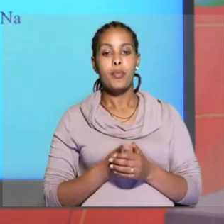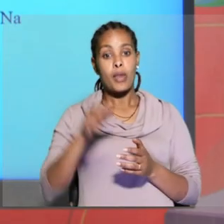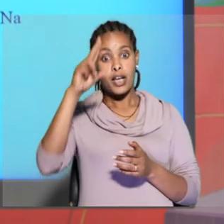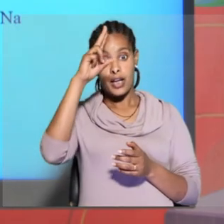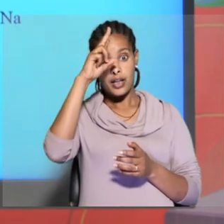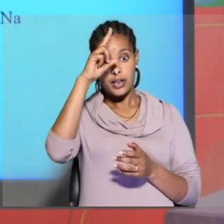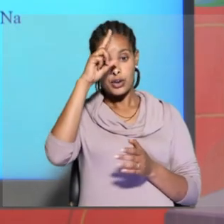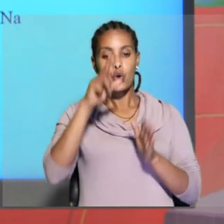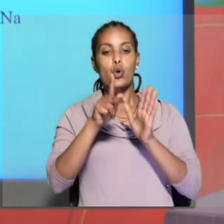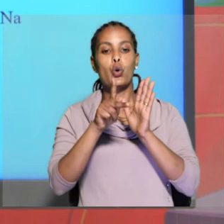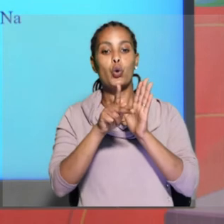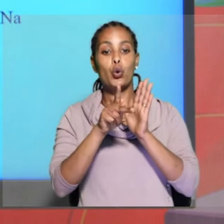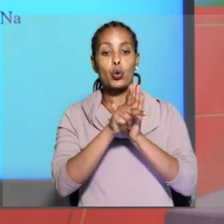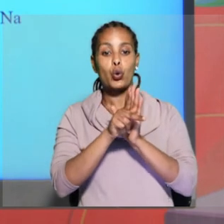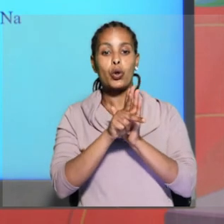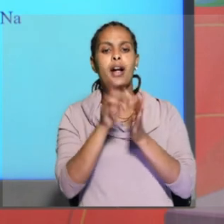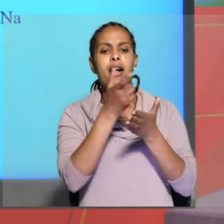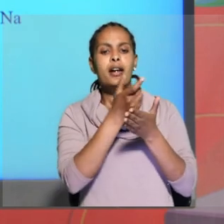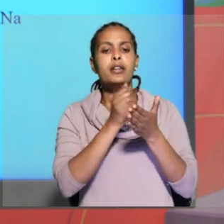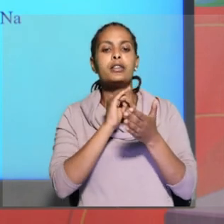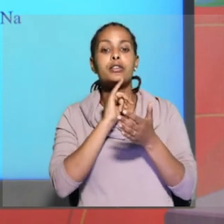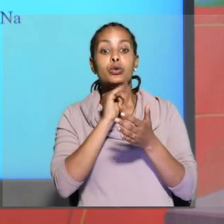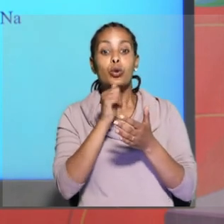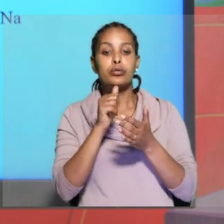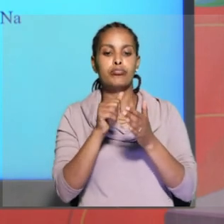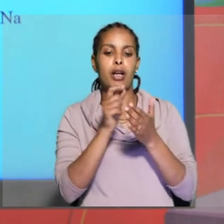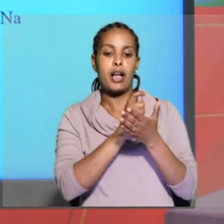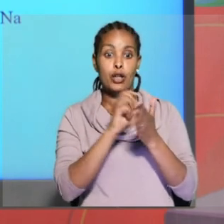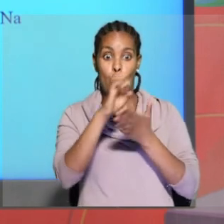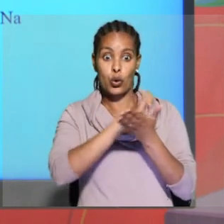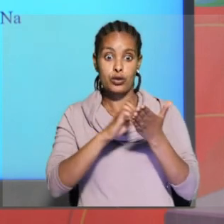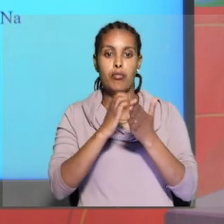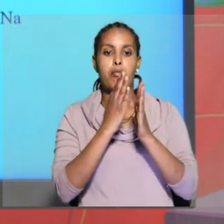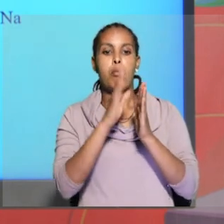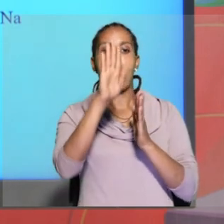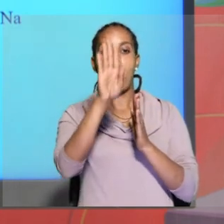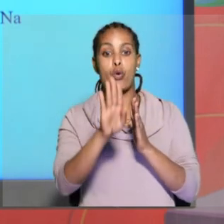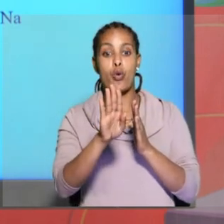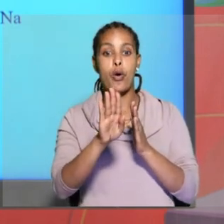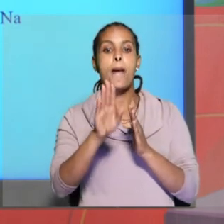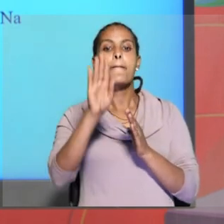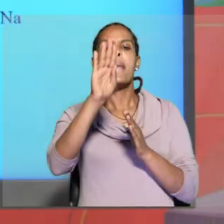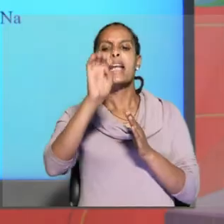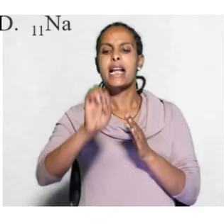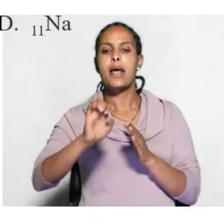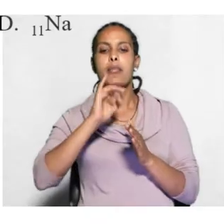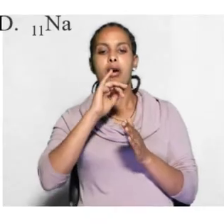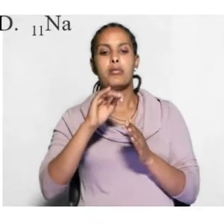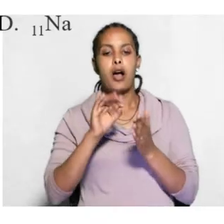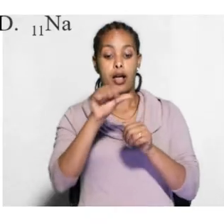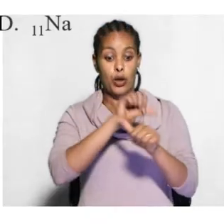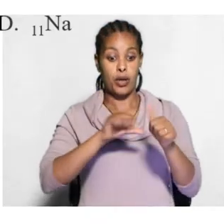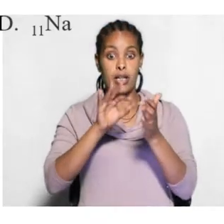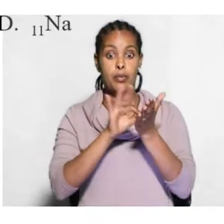Hund's rule is not used in writing electronic configuration of boron. Beryllium with atomic number 4,